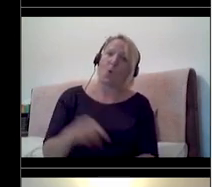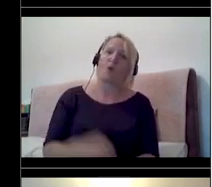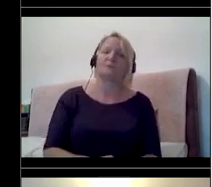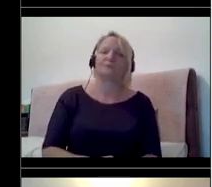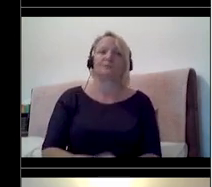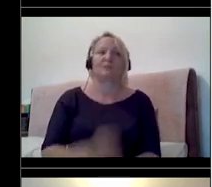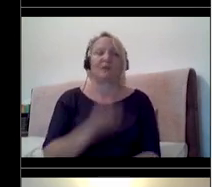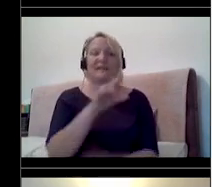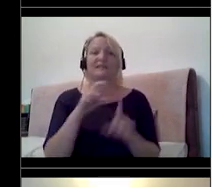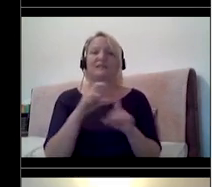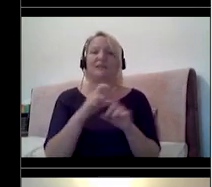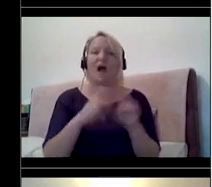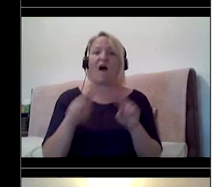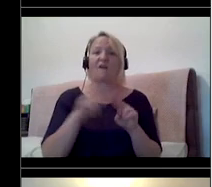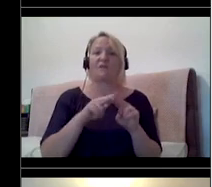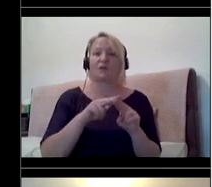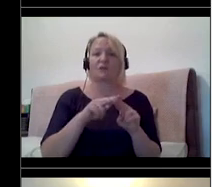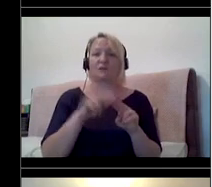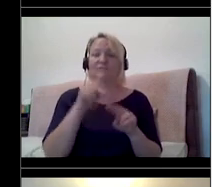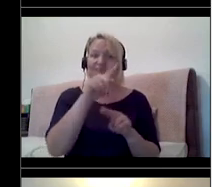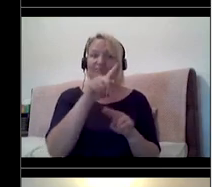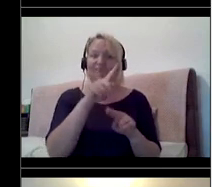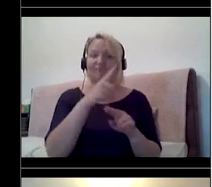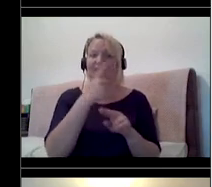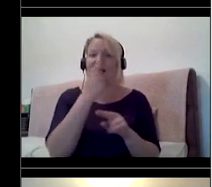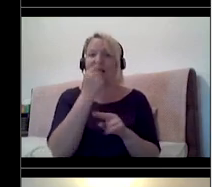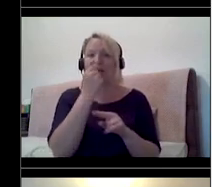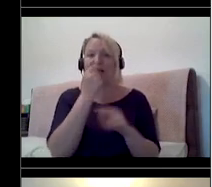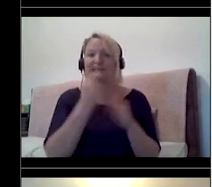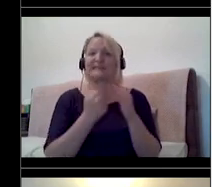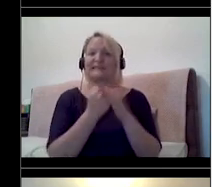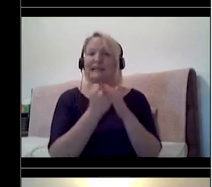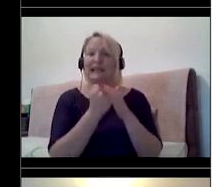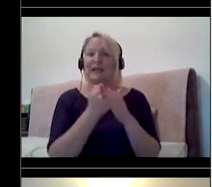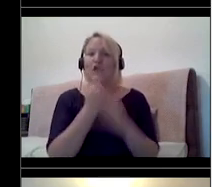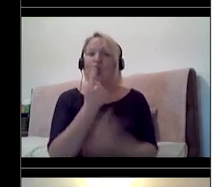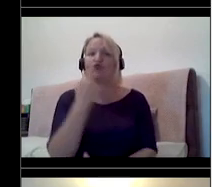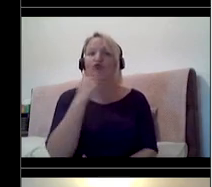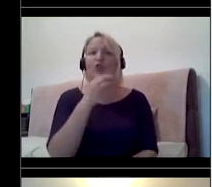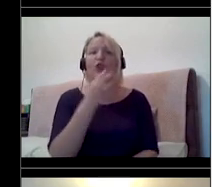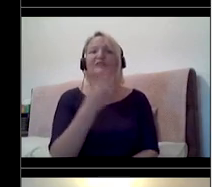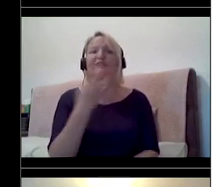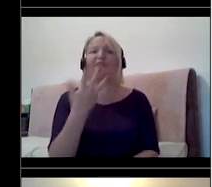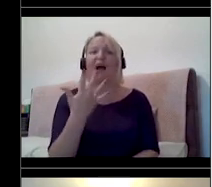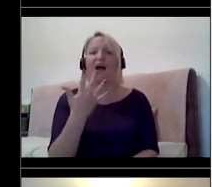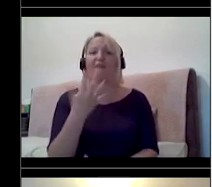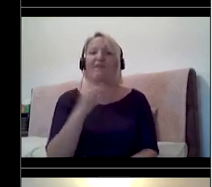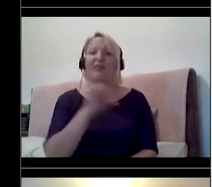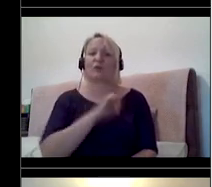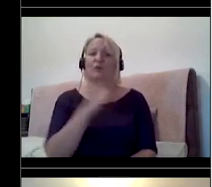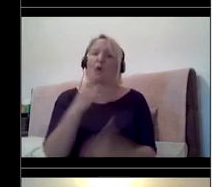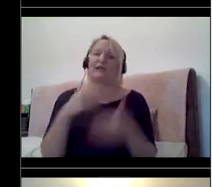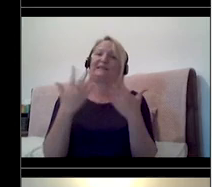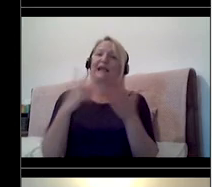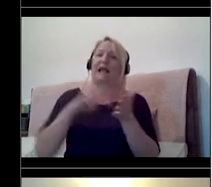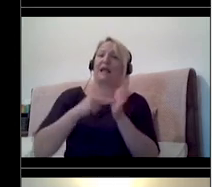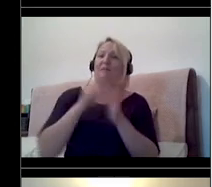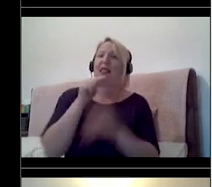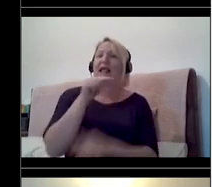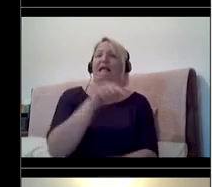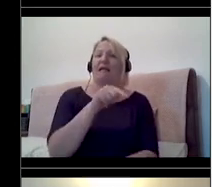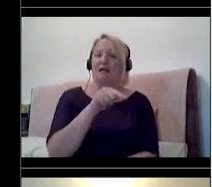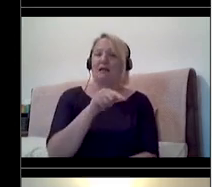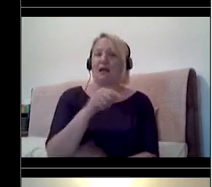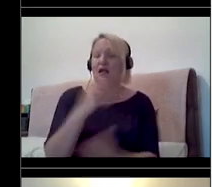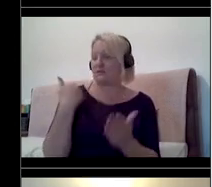design capacity, of 135,000 vehicles a day. And as I say, in the last month, it's